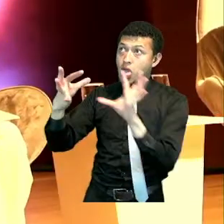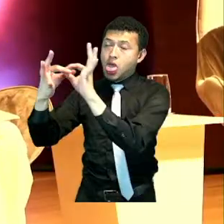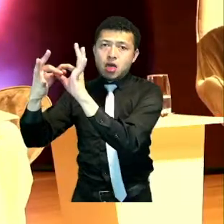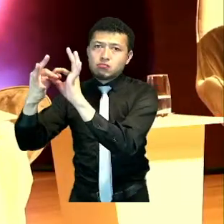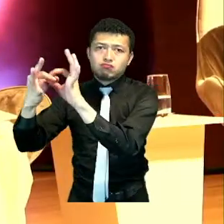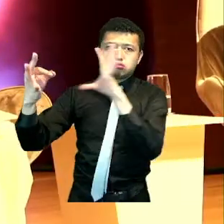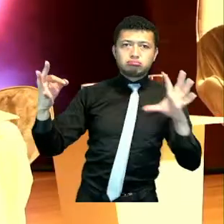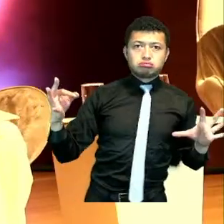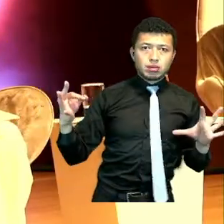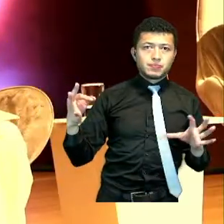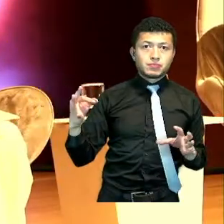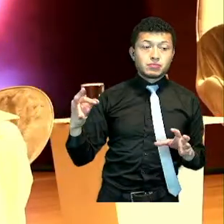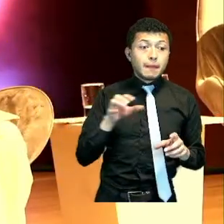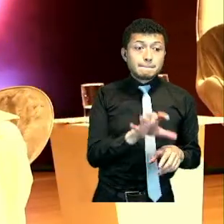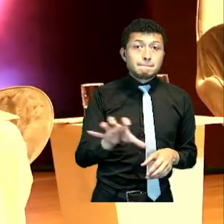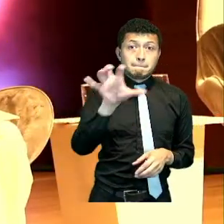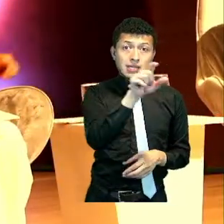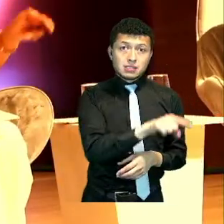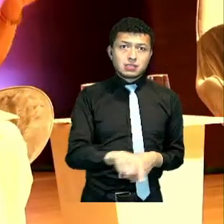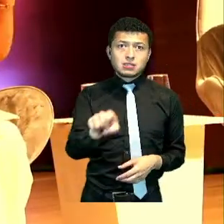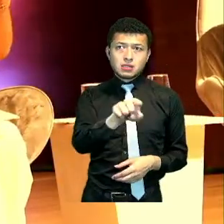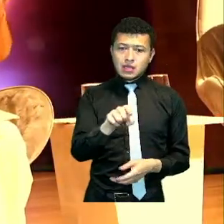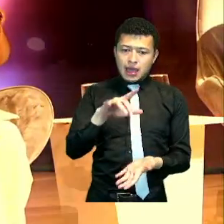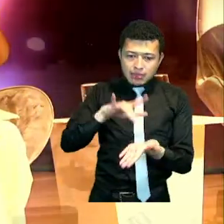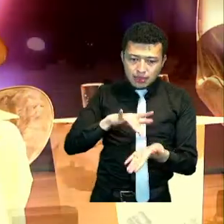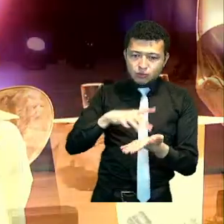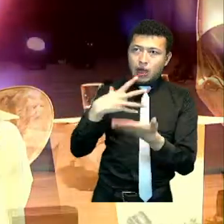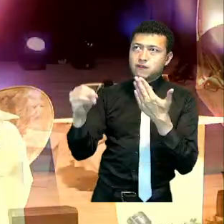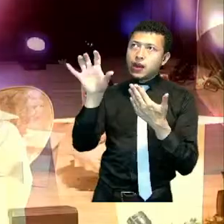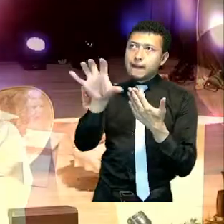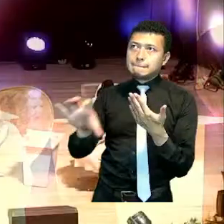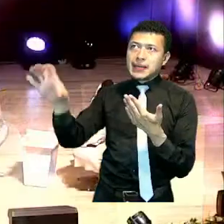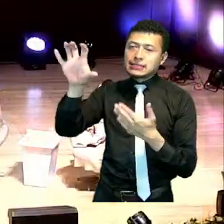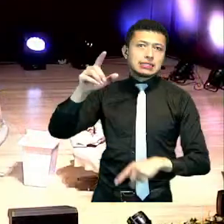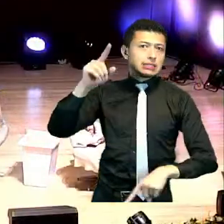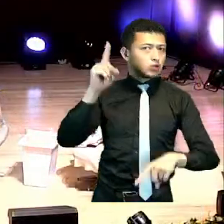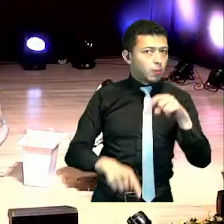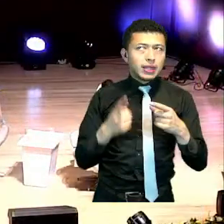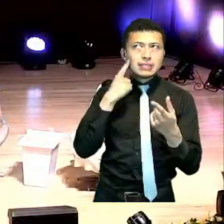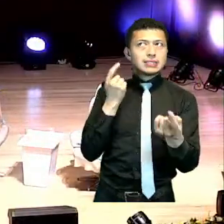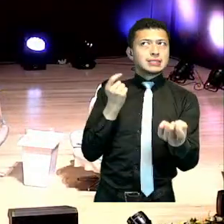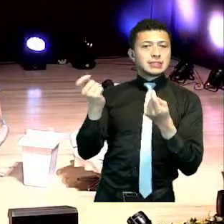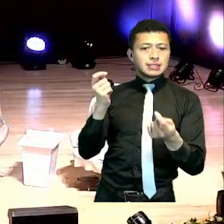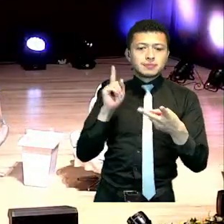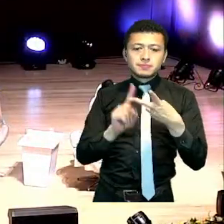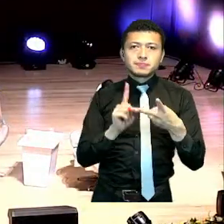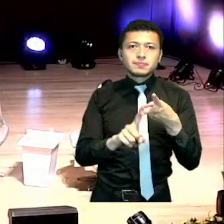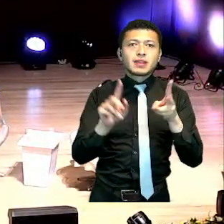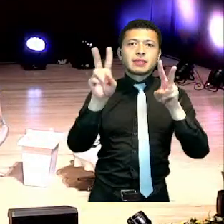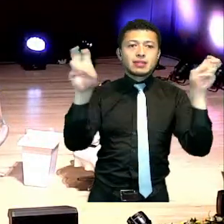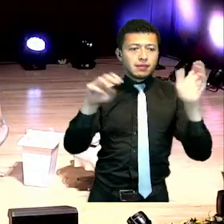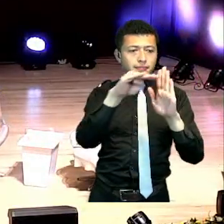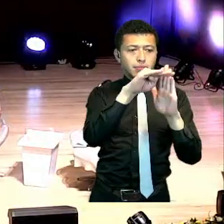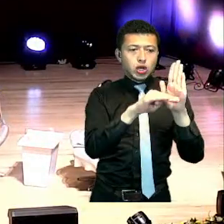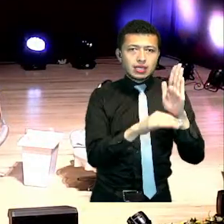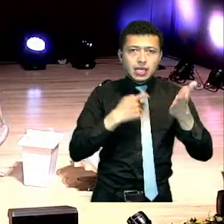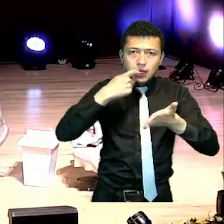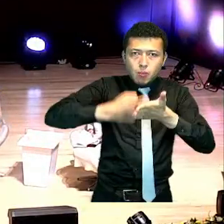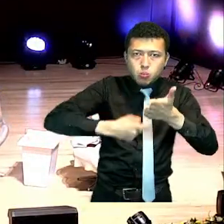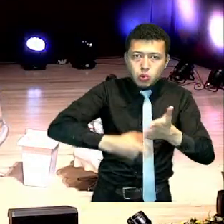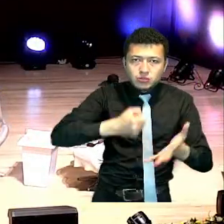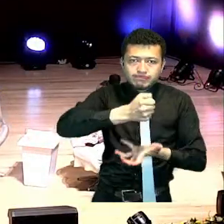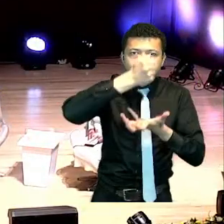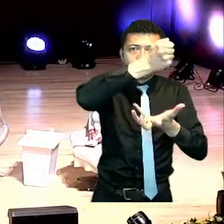War, that said that we couldn't stop talking about the external debt and the money you owe other countries. I said we couldn't stop talking